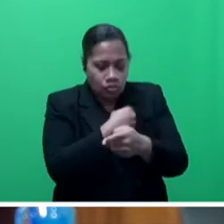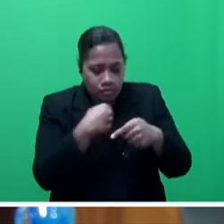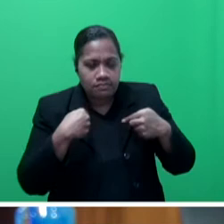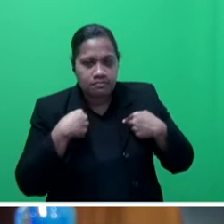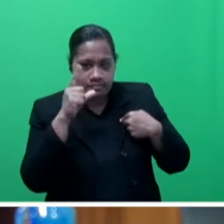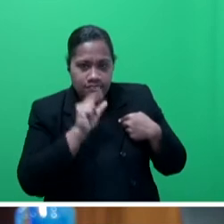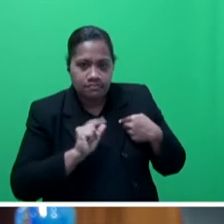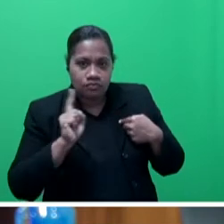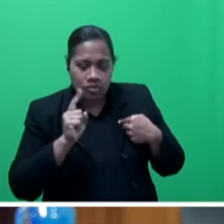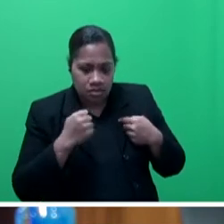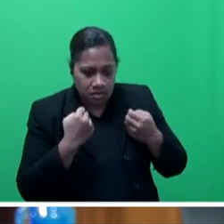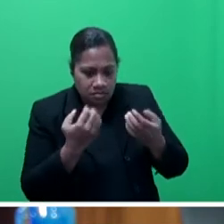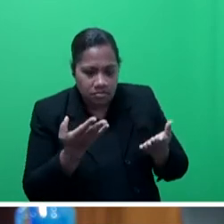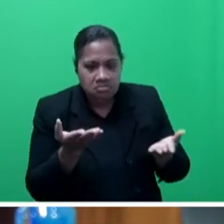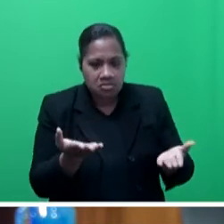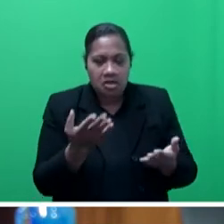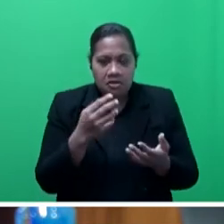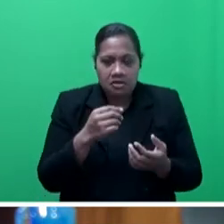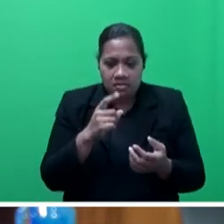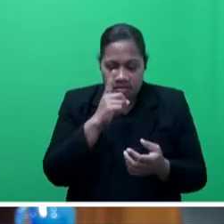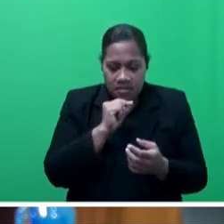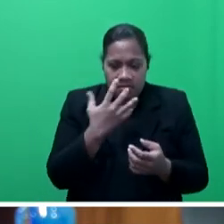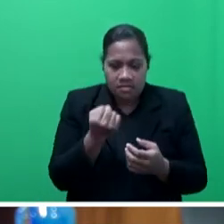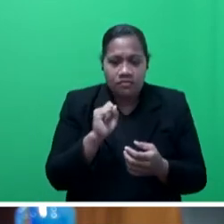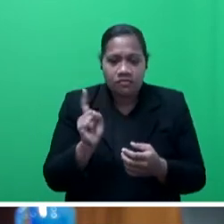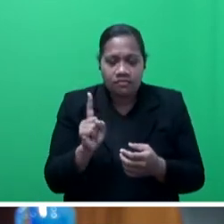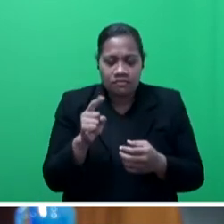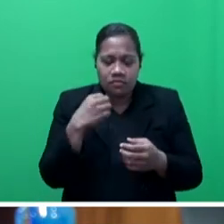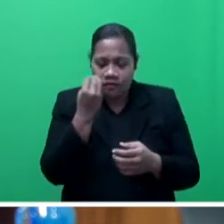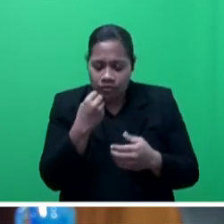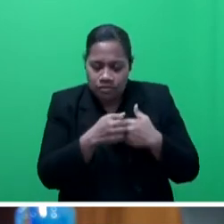to as far as possible food and nutrition security for all Fijians.